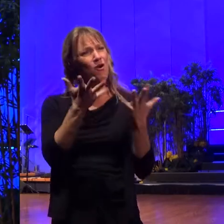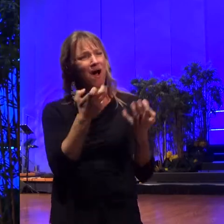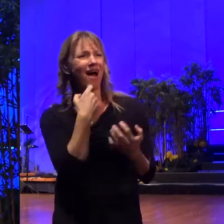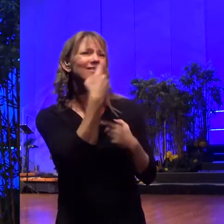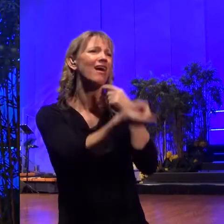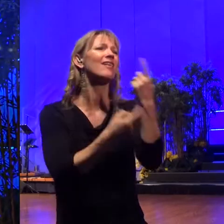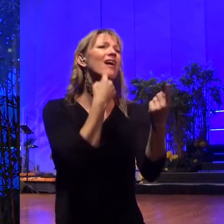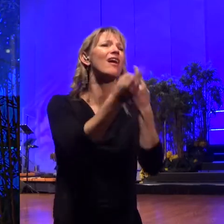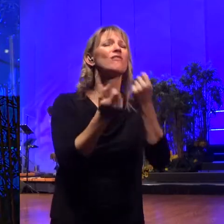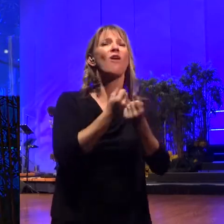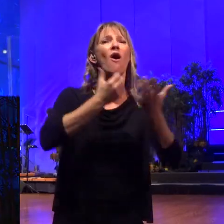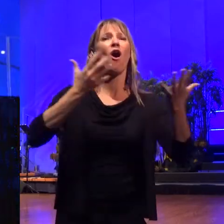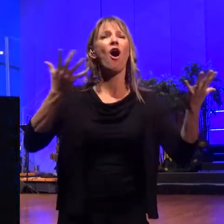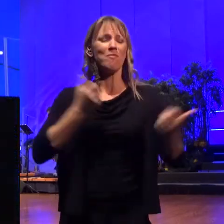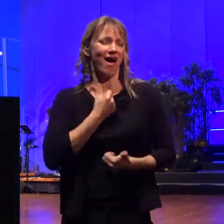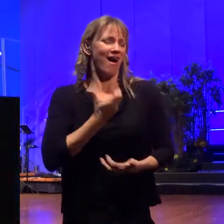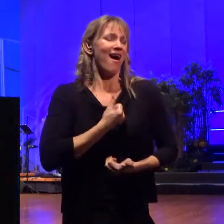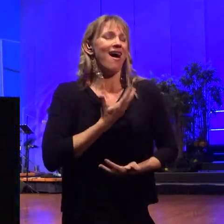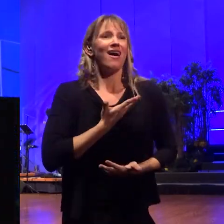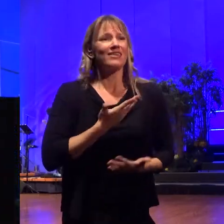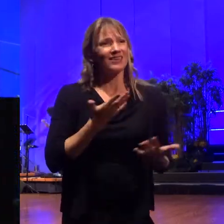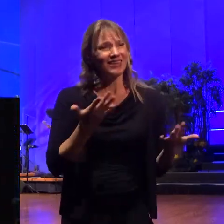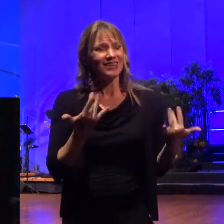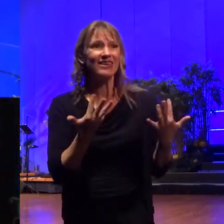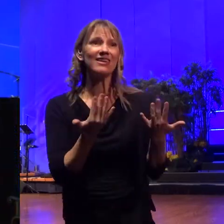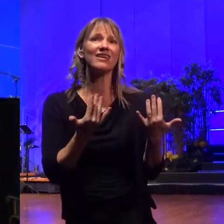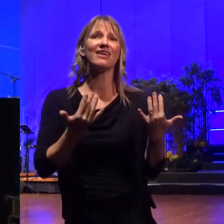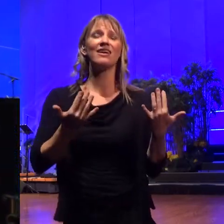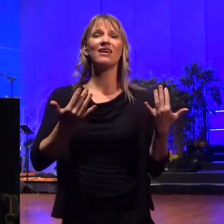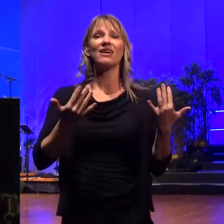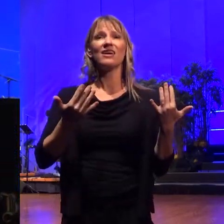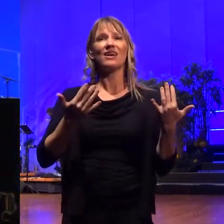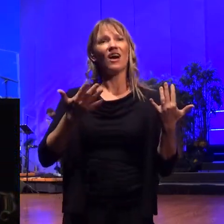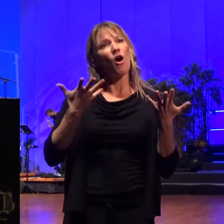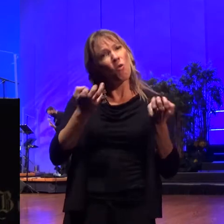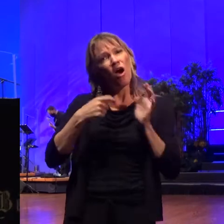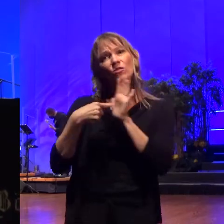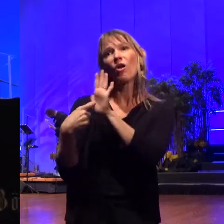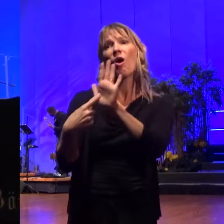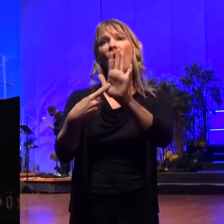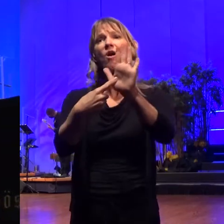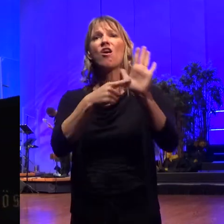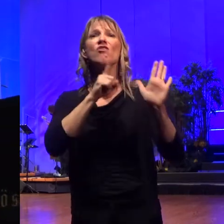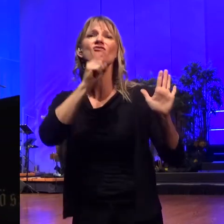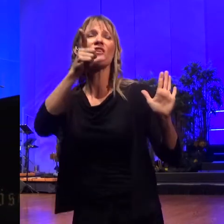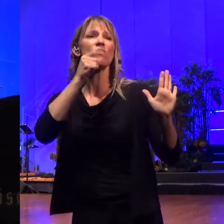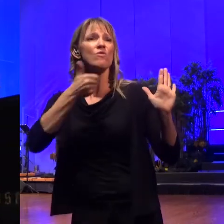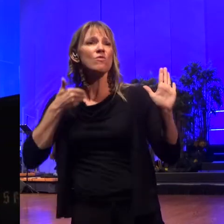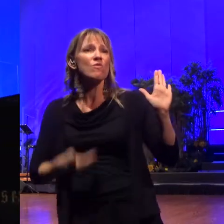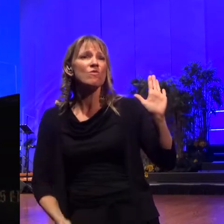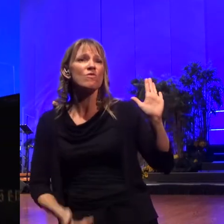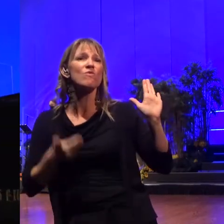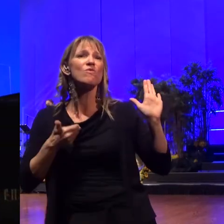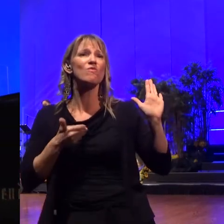so much I wanted to say. Let me show you the real